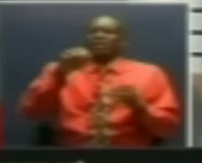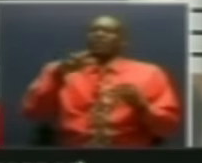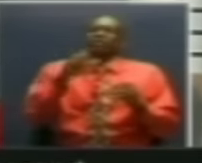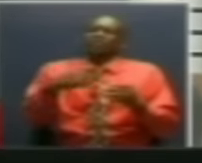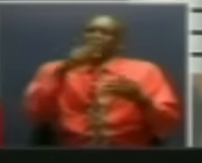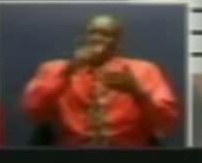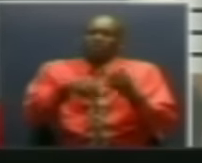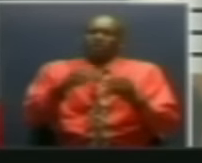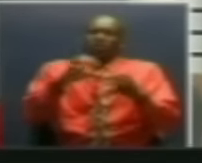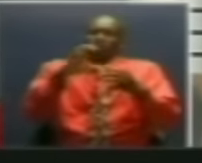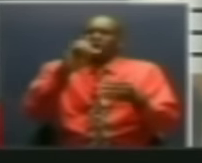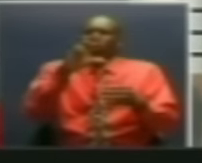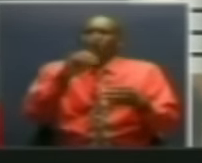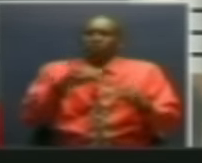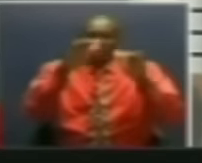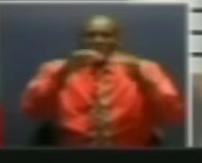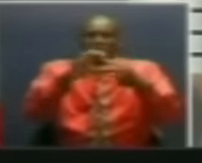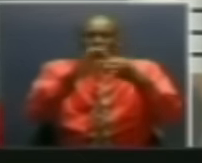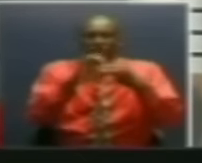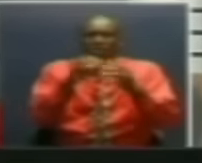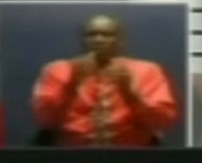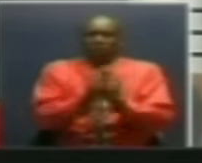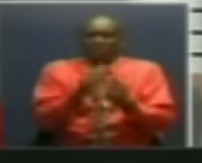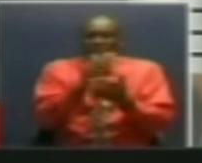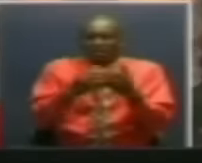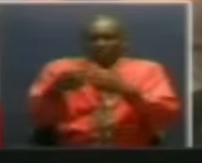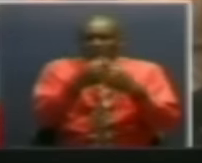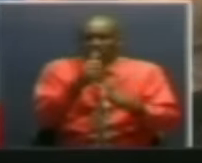court will remain united despite the teething problems.